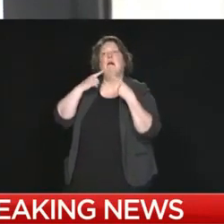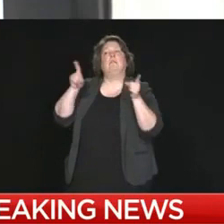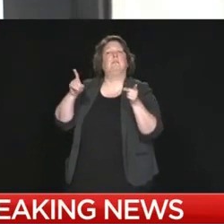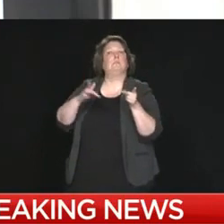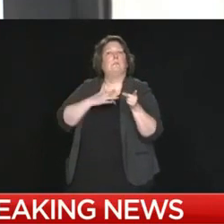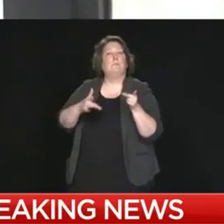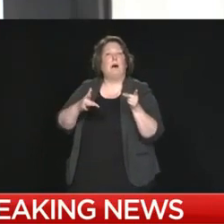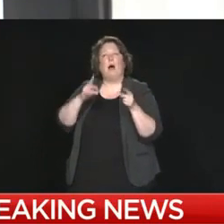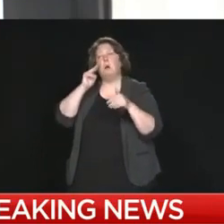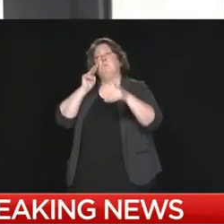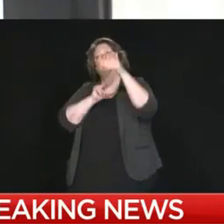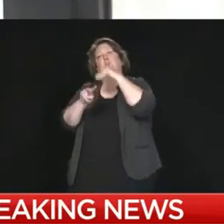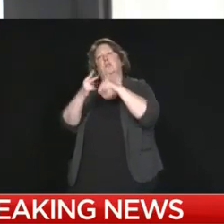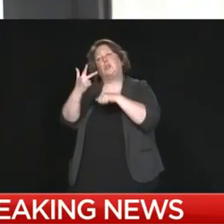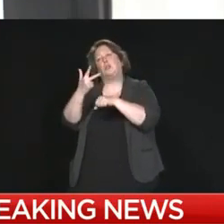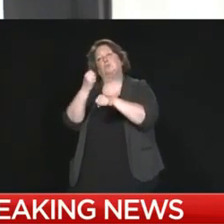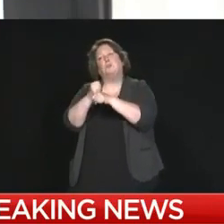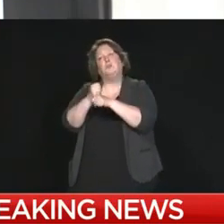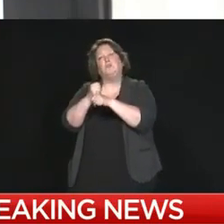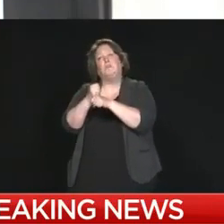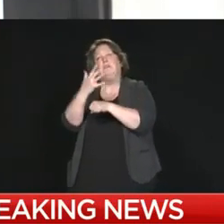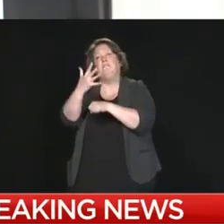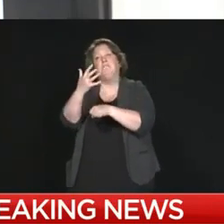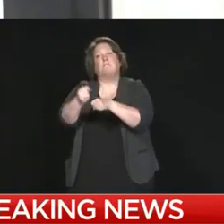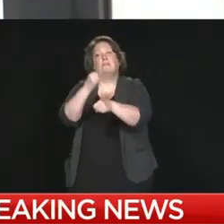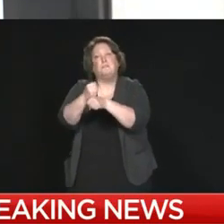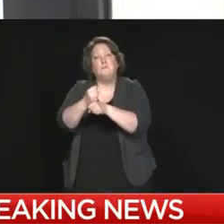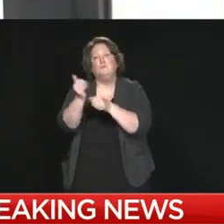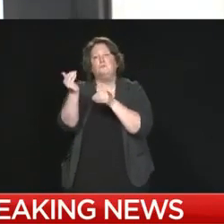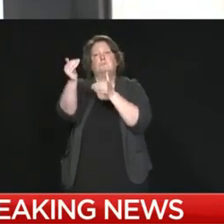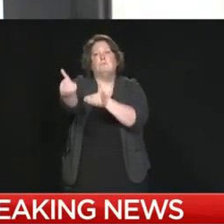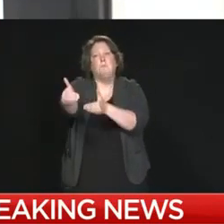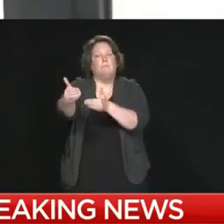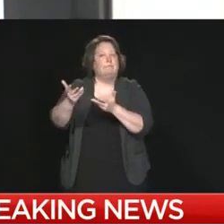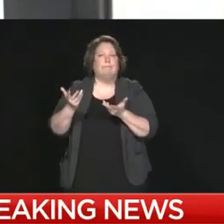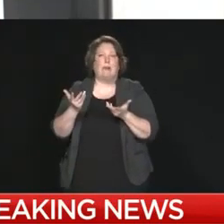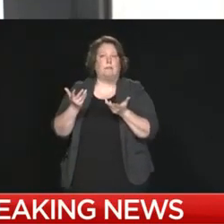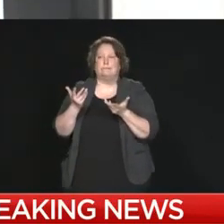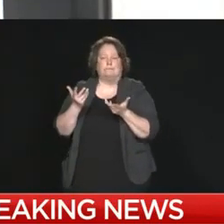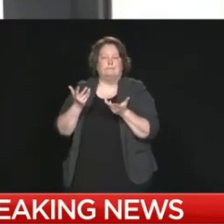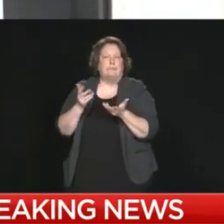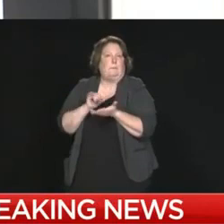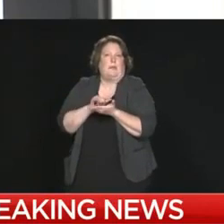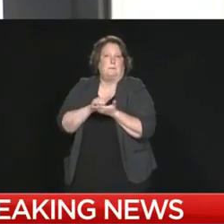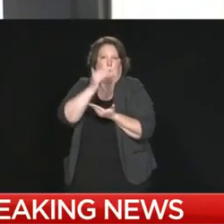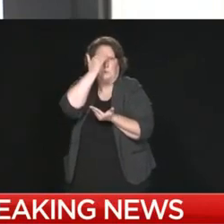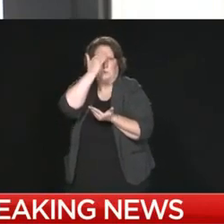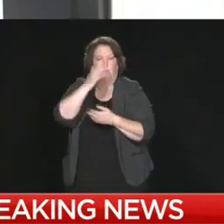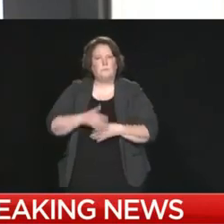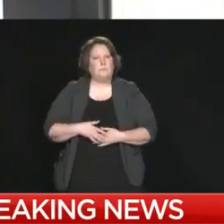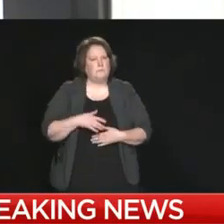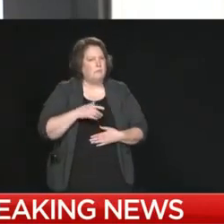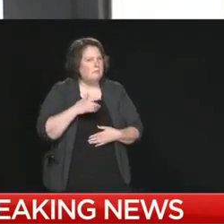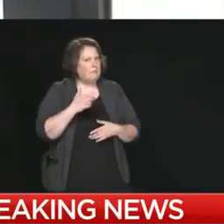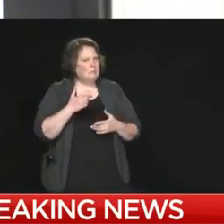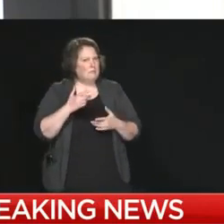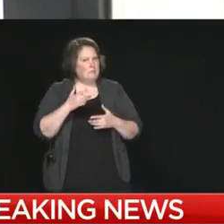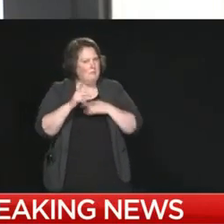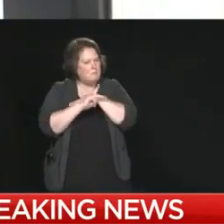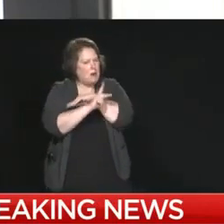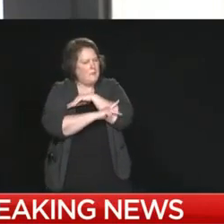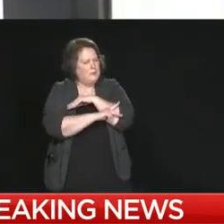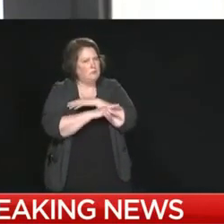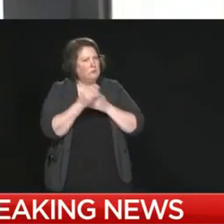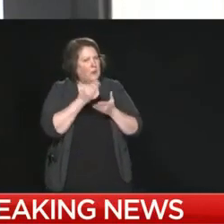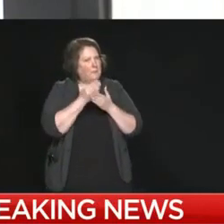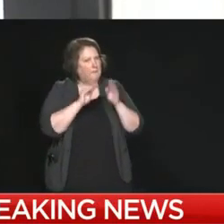projections on 3 to 5 years in the future that we simply don't know about. The Parliamentary Budget Officer has produced a deficit projection of